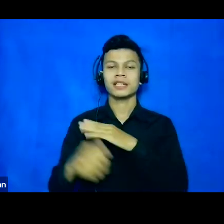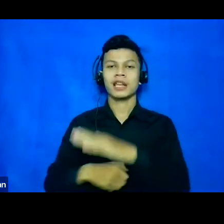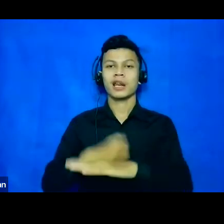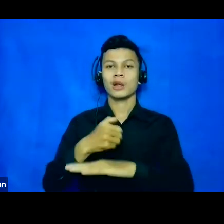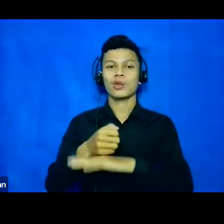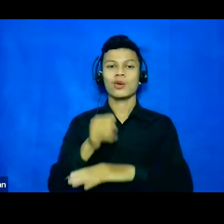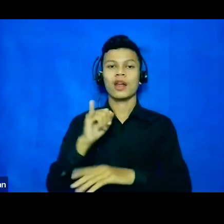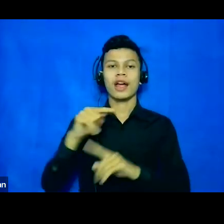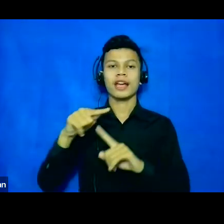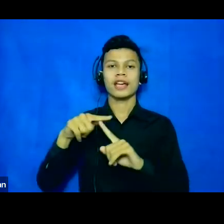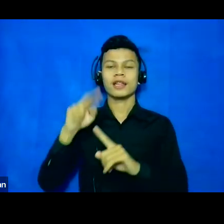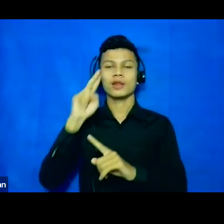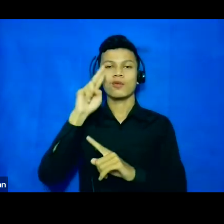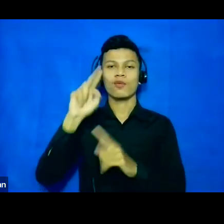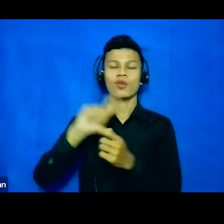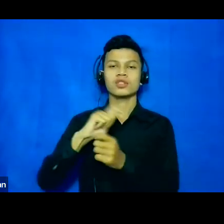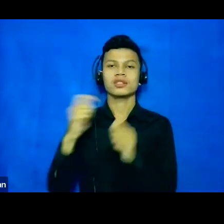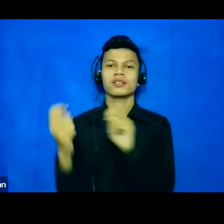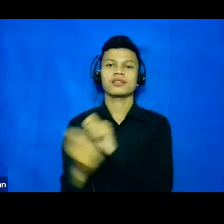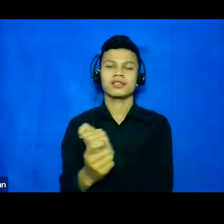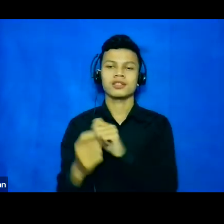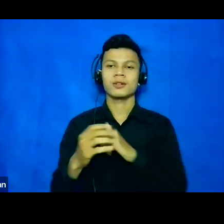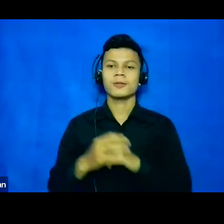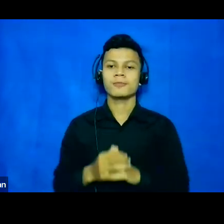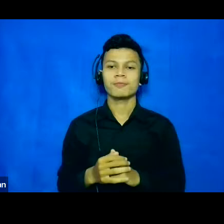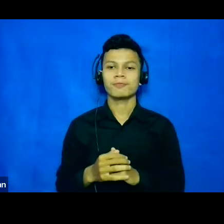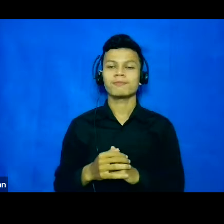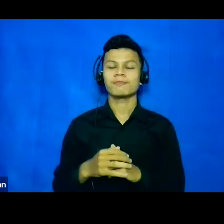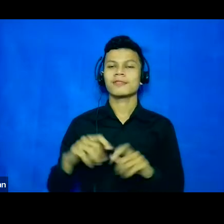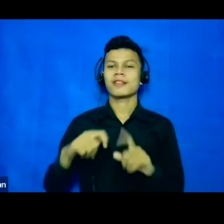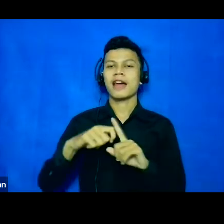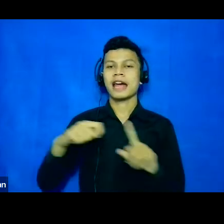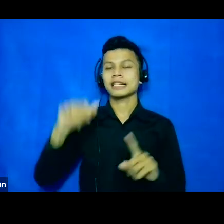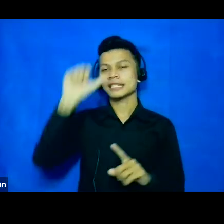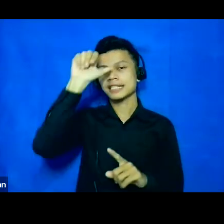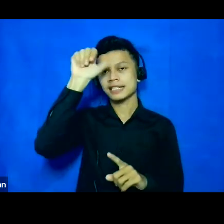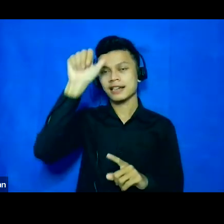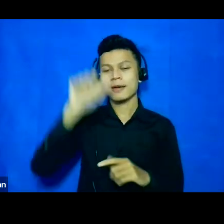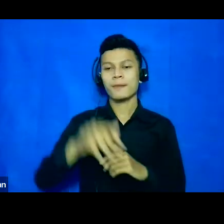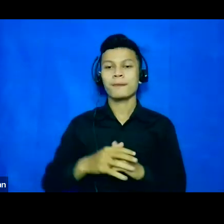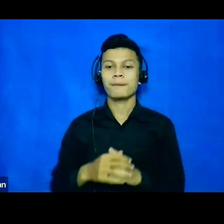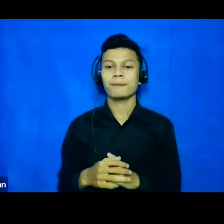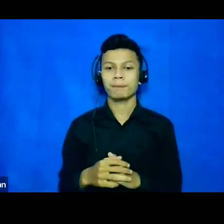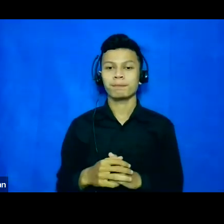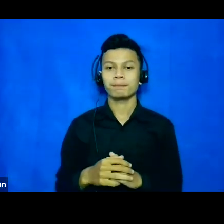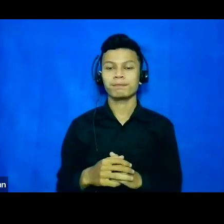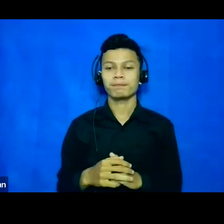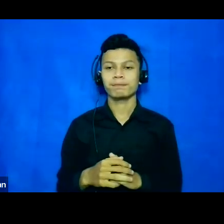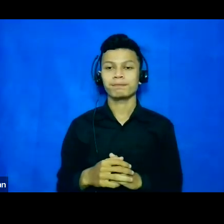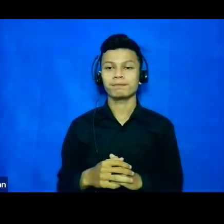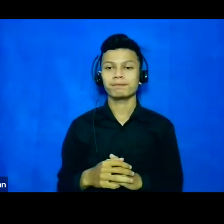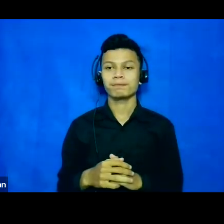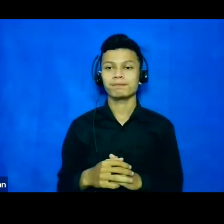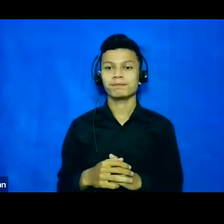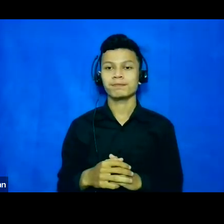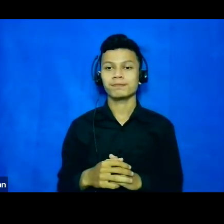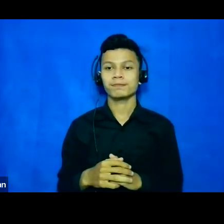for Change from India. It is very strategic